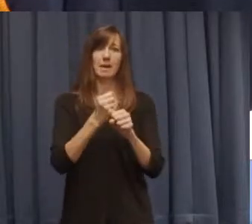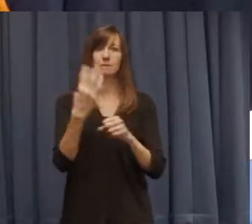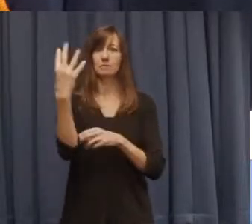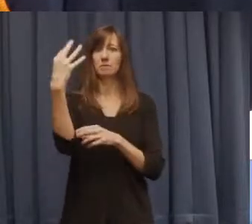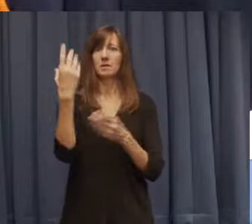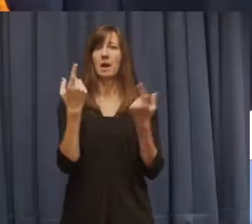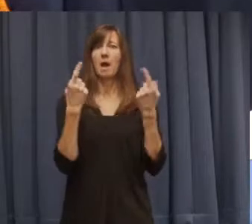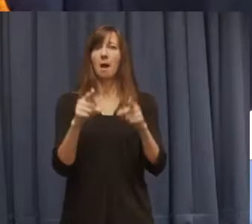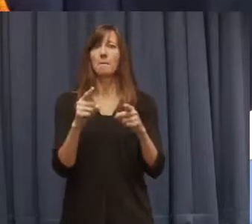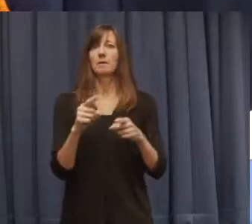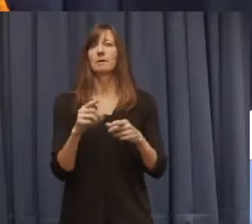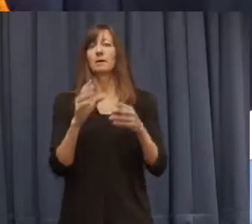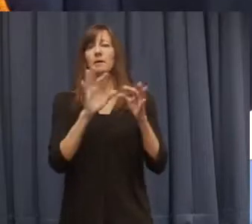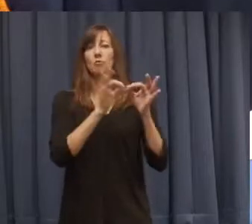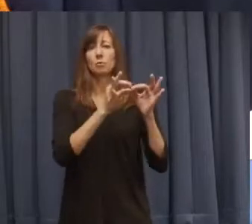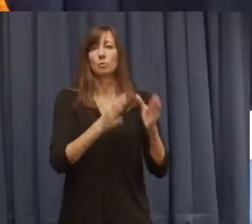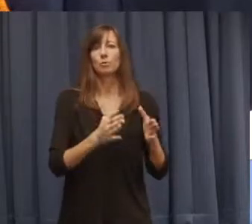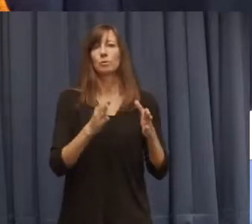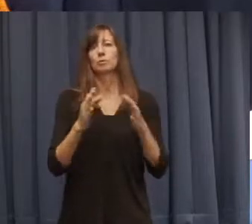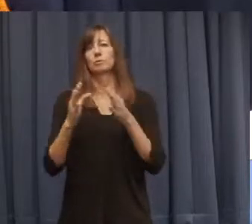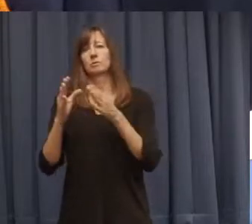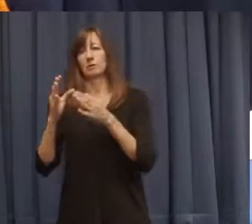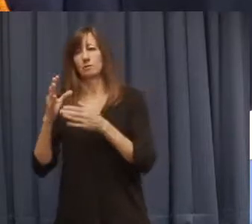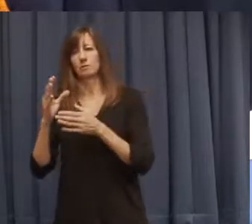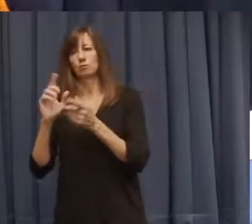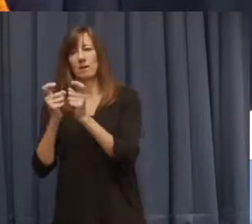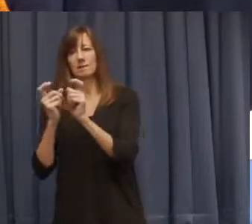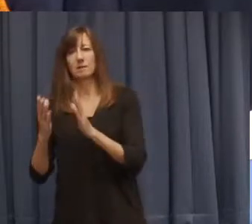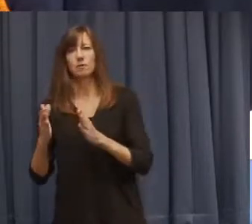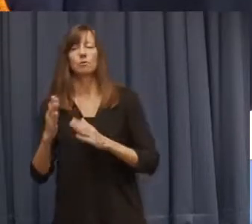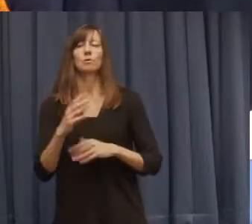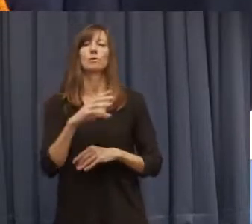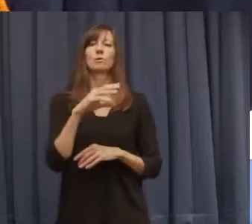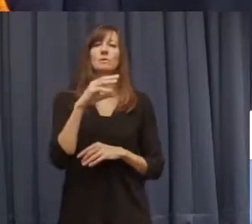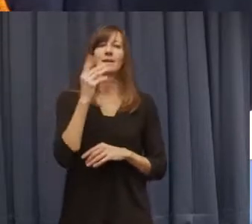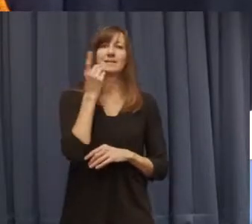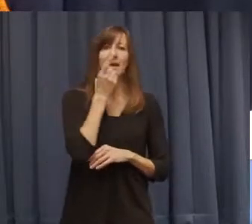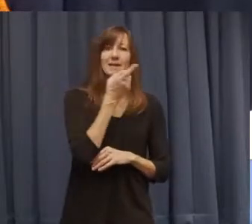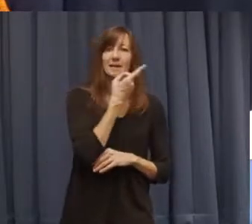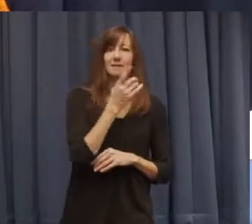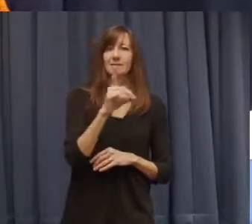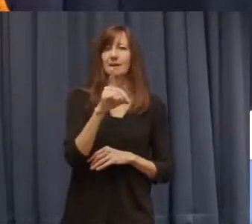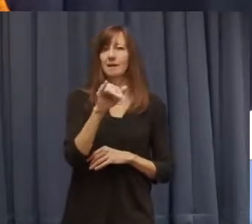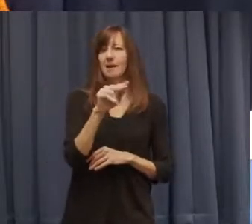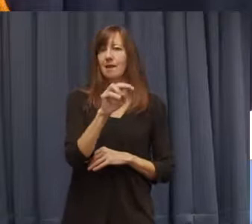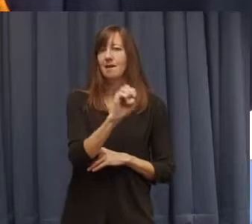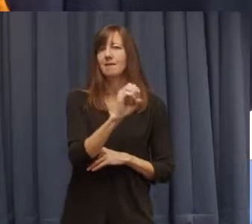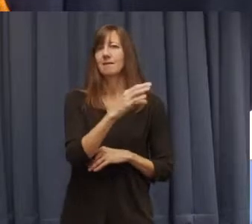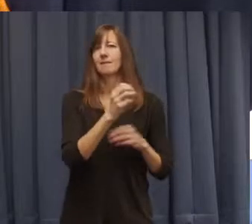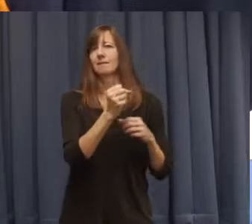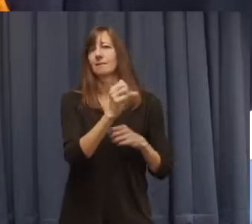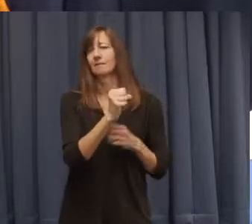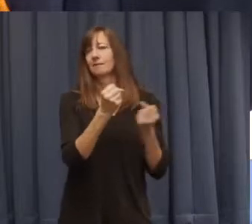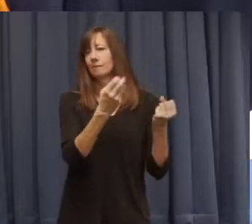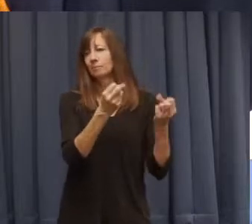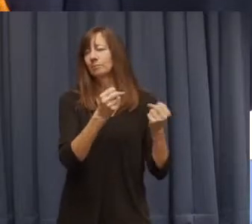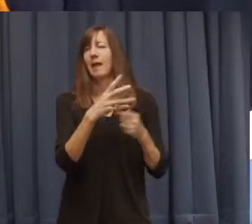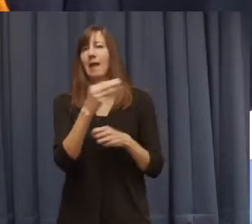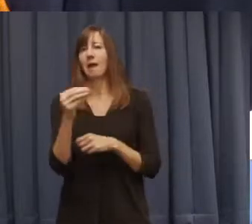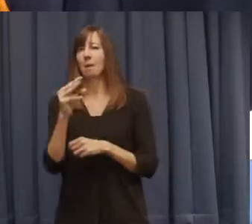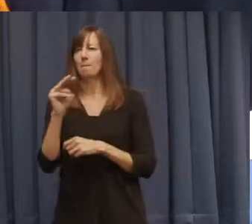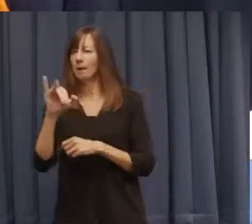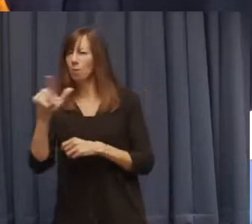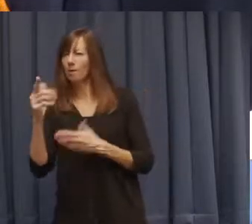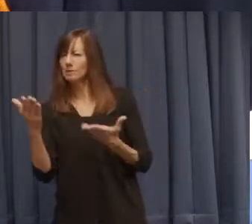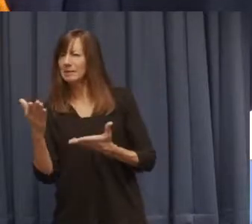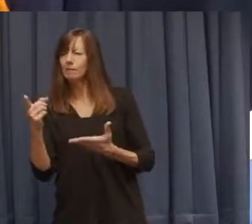is Manuel here? Manuel as well. Oh, there he is. Thank you for helping us keep the public informed and safe. And to